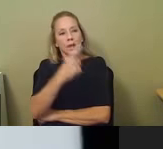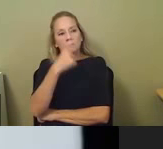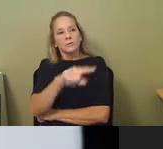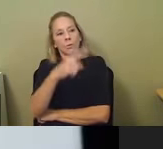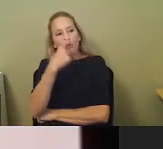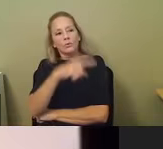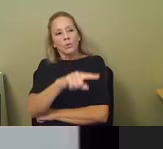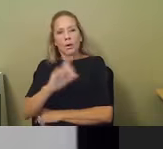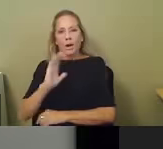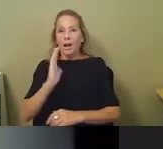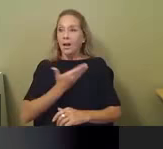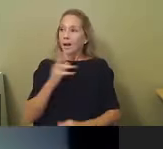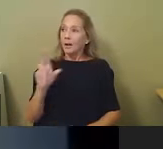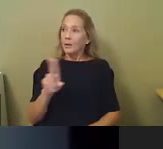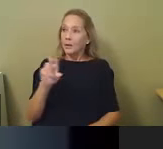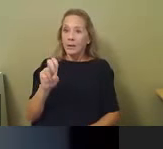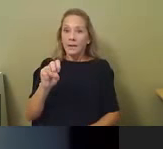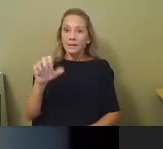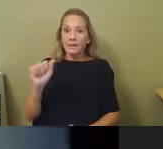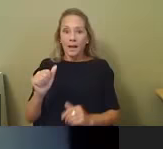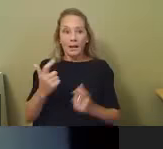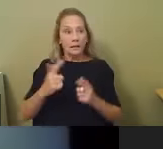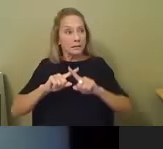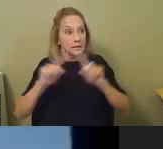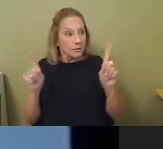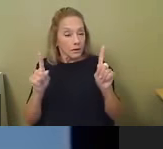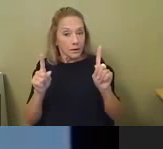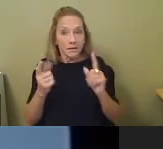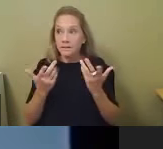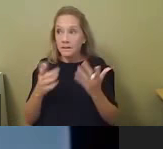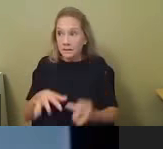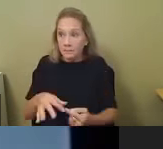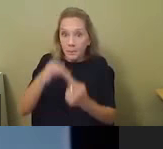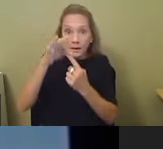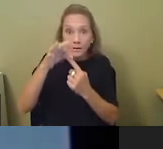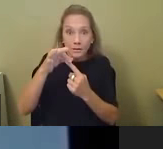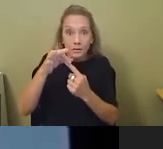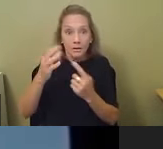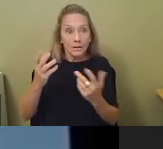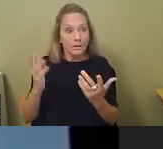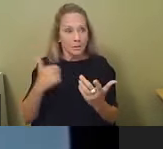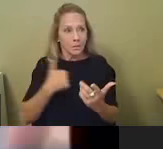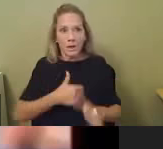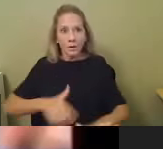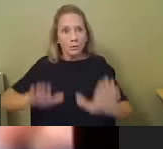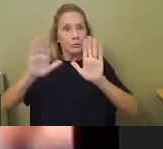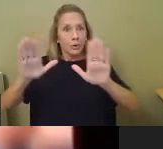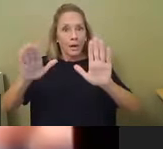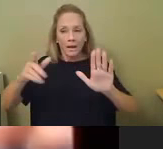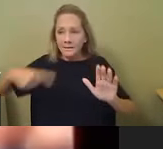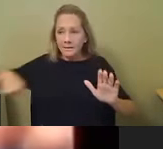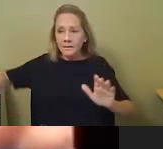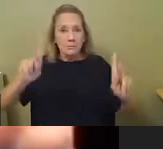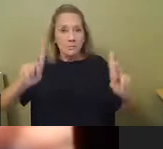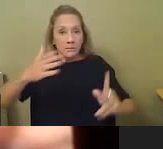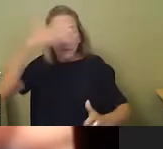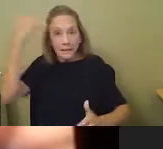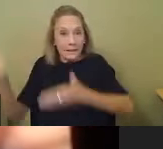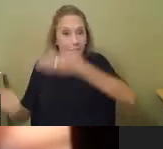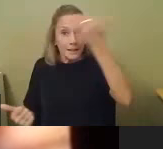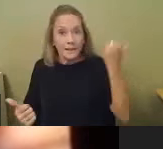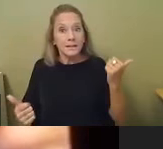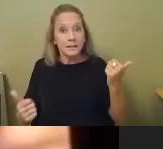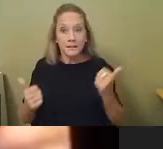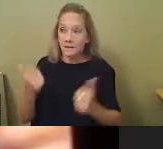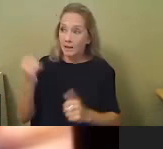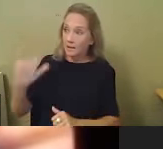different, special, the thing that makes America great. Our freedom is only a